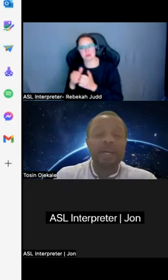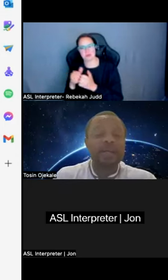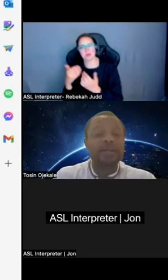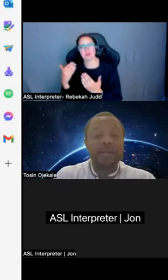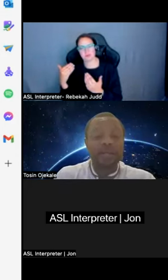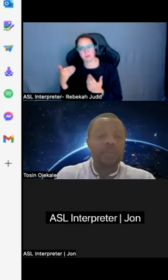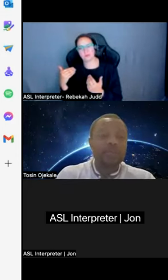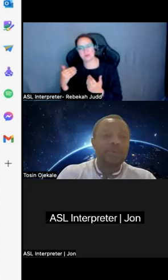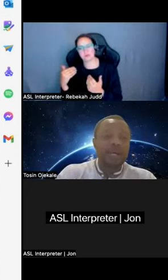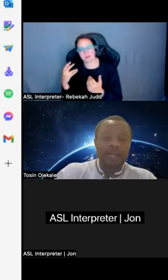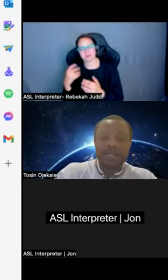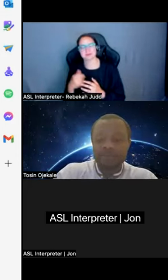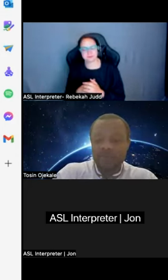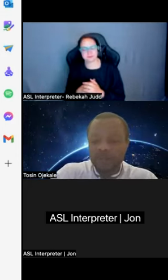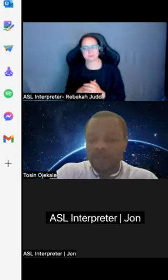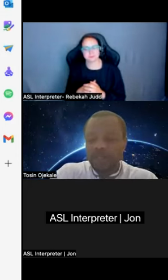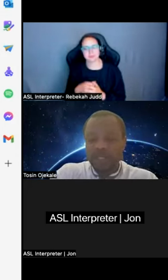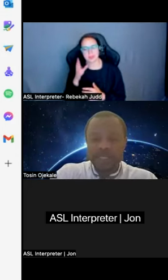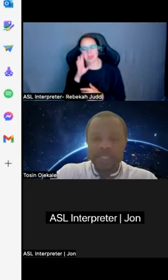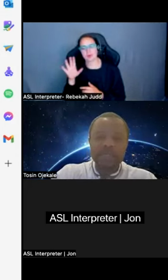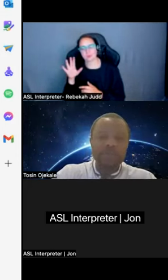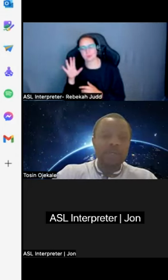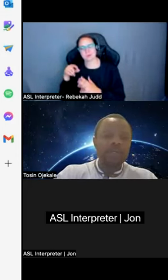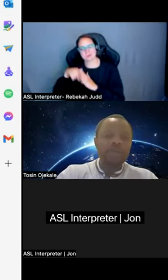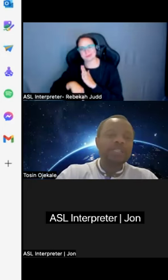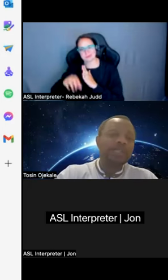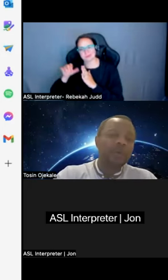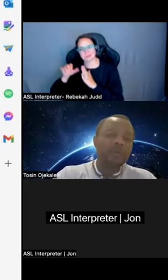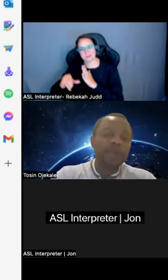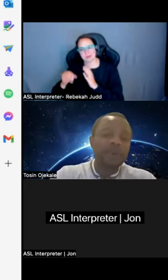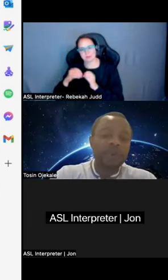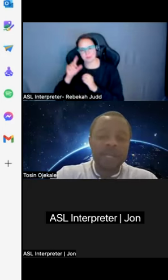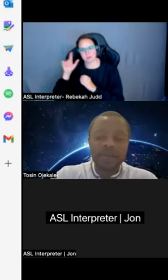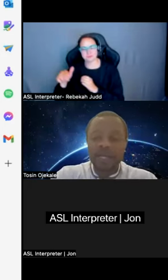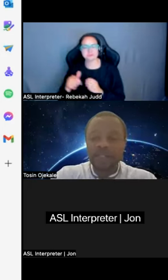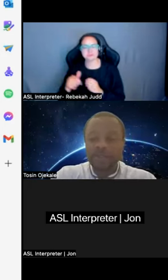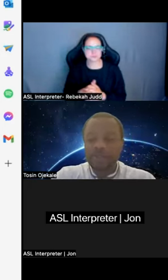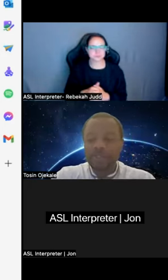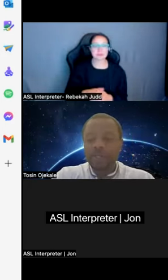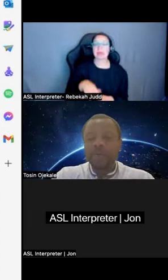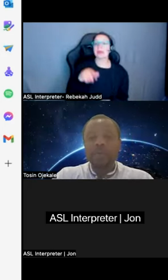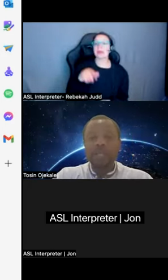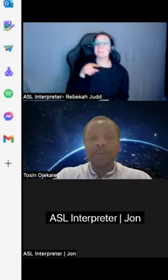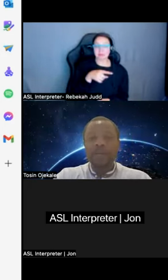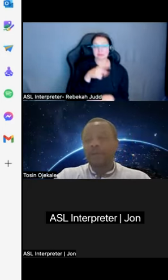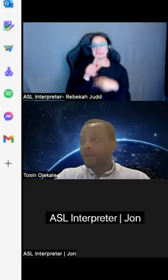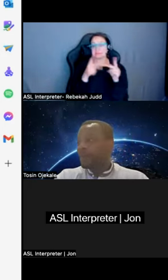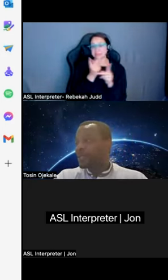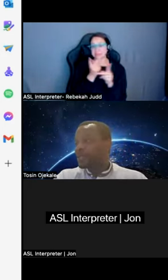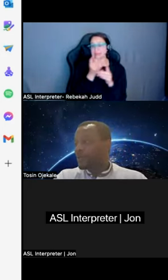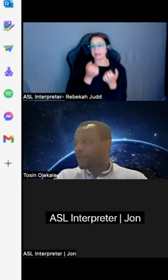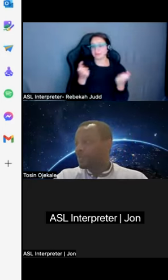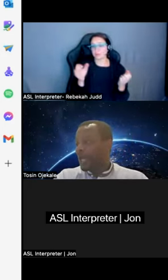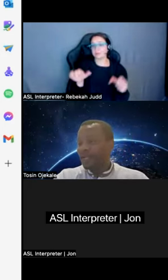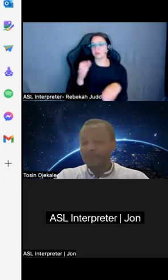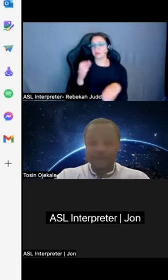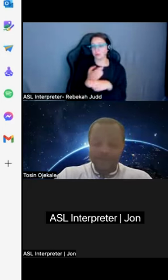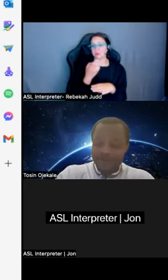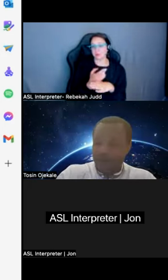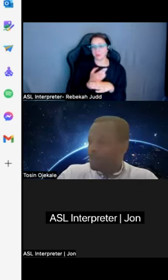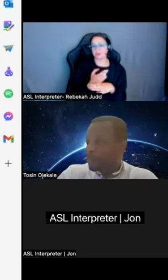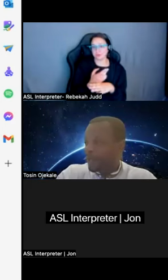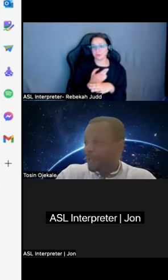things, and then we'll look at that more detailed. So this is one of the equipment that you can use within your environment. So I was planning